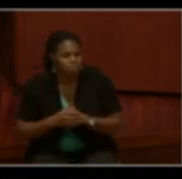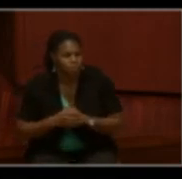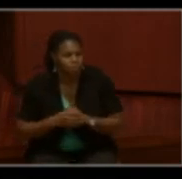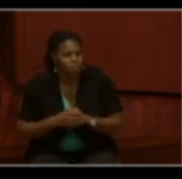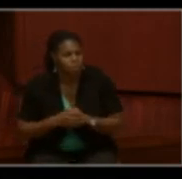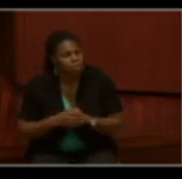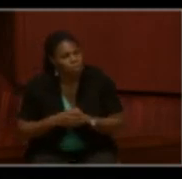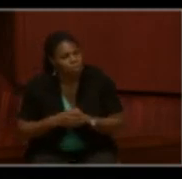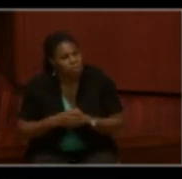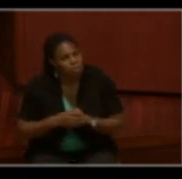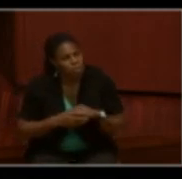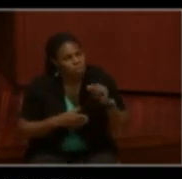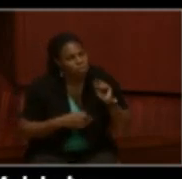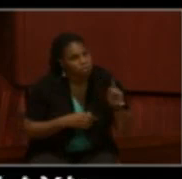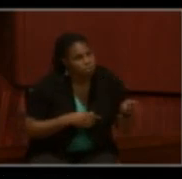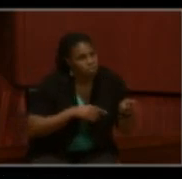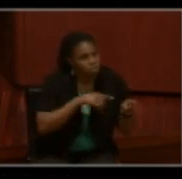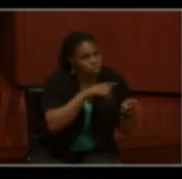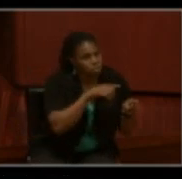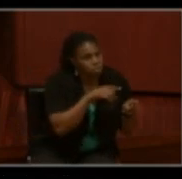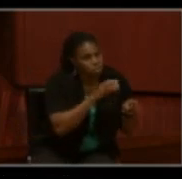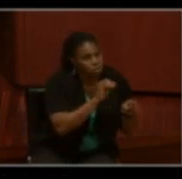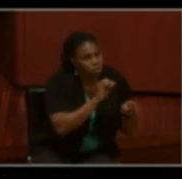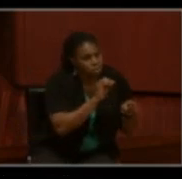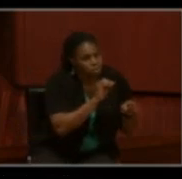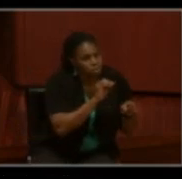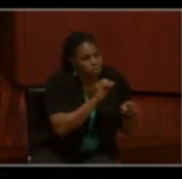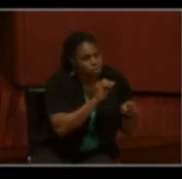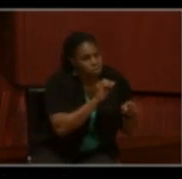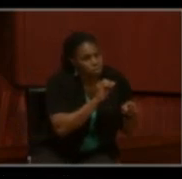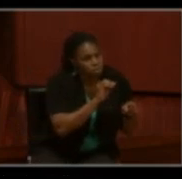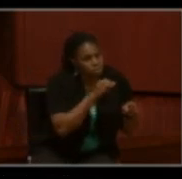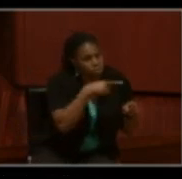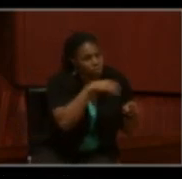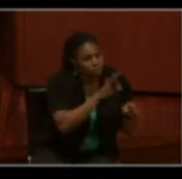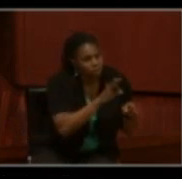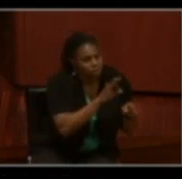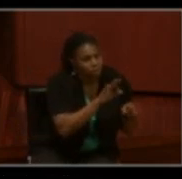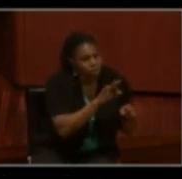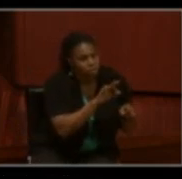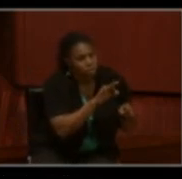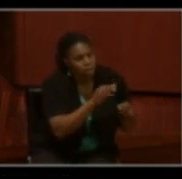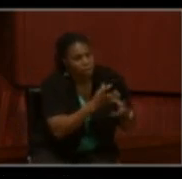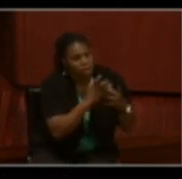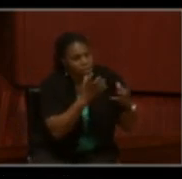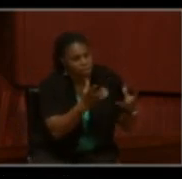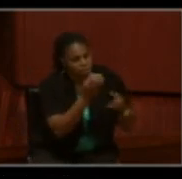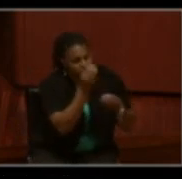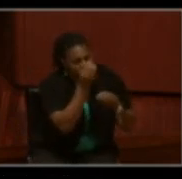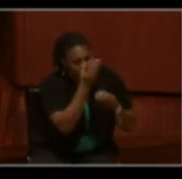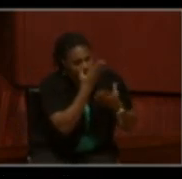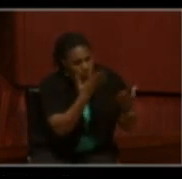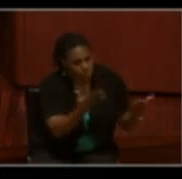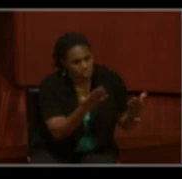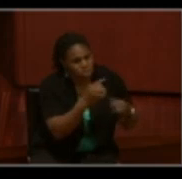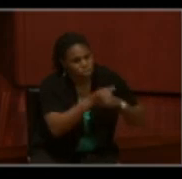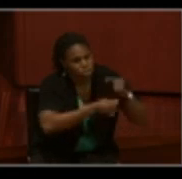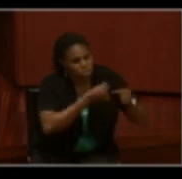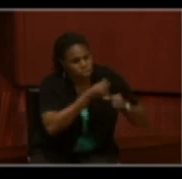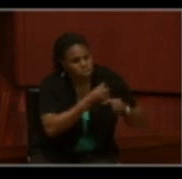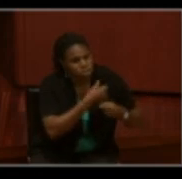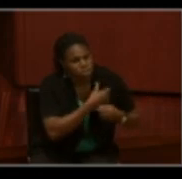Official personnel folders contain just a wealth of information that genealogists love. On